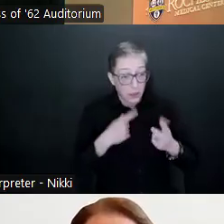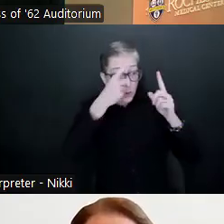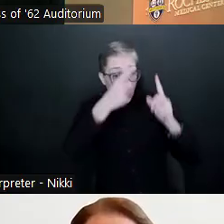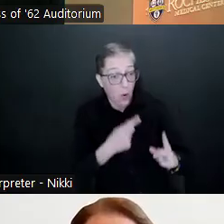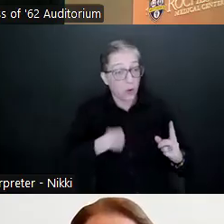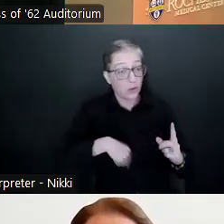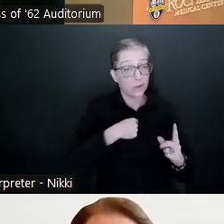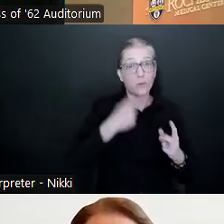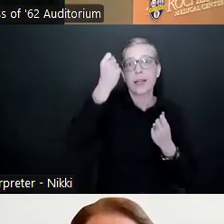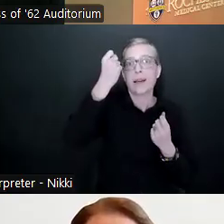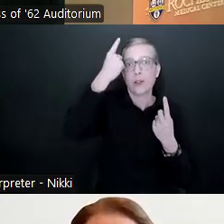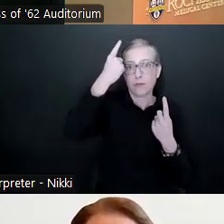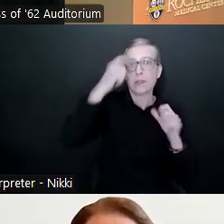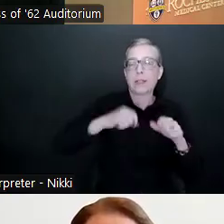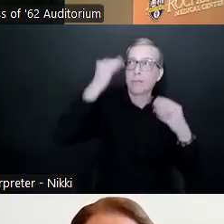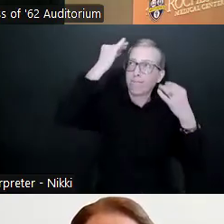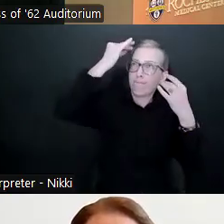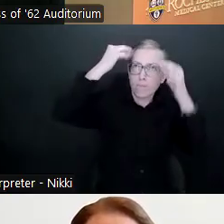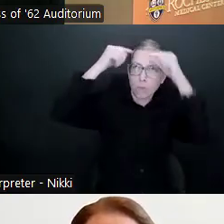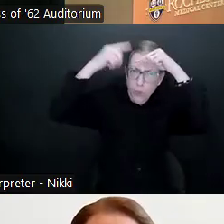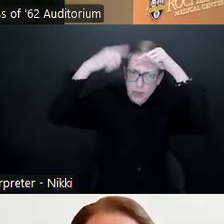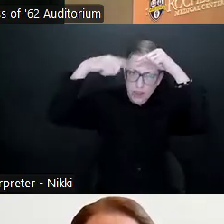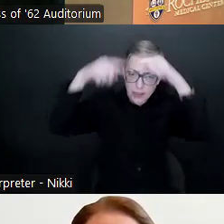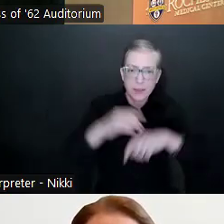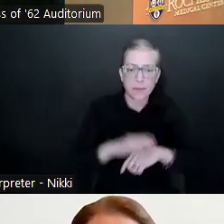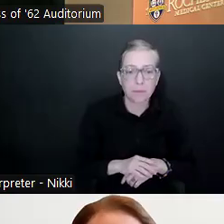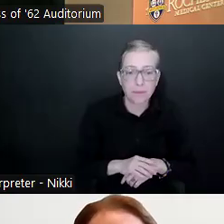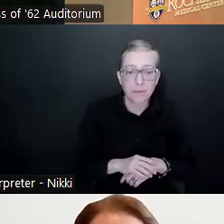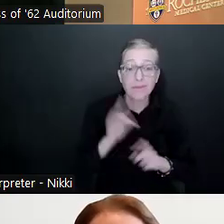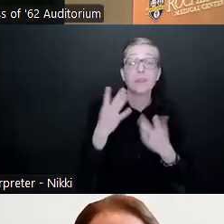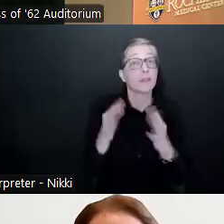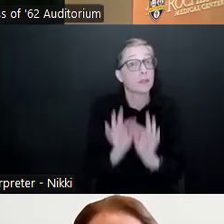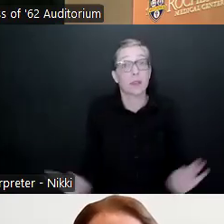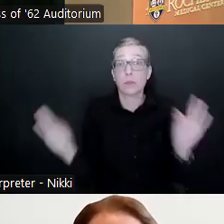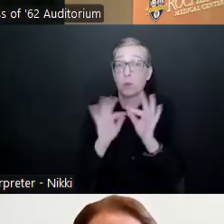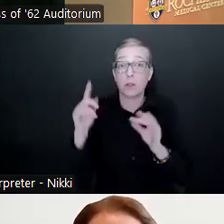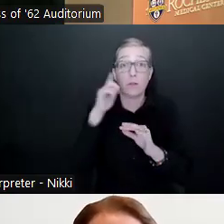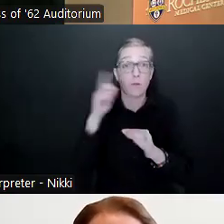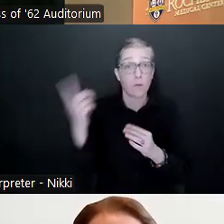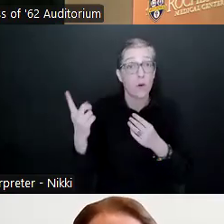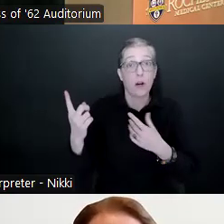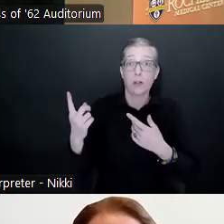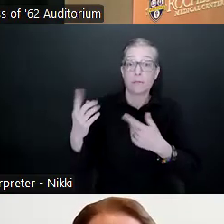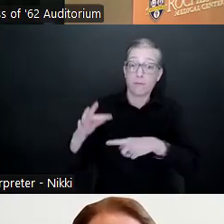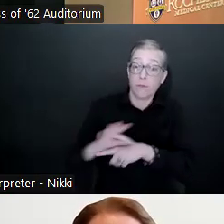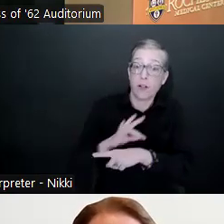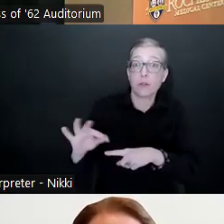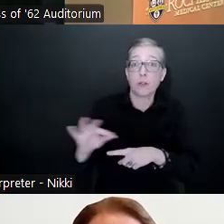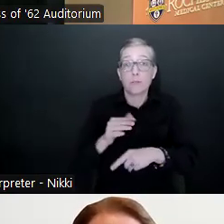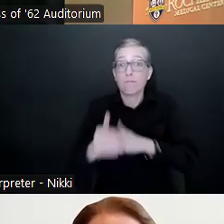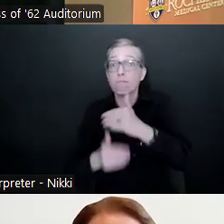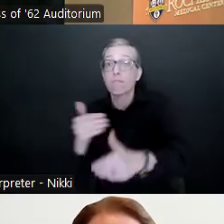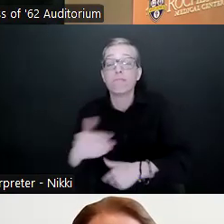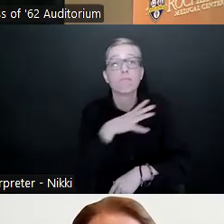that is fundamental to personality functioning and to psychopathology. Personally, I met